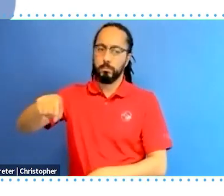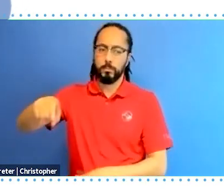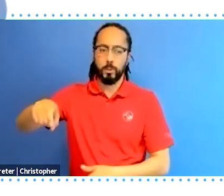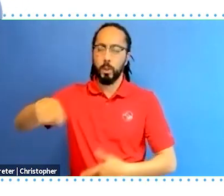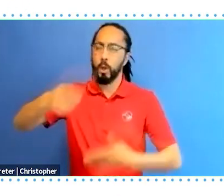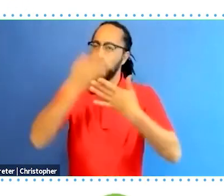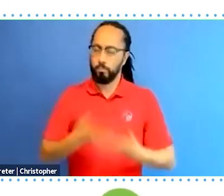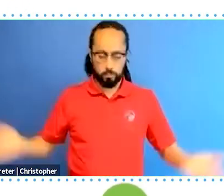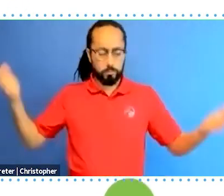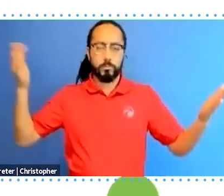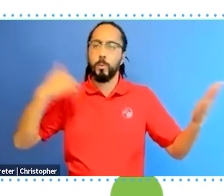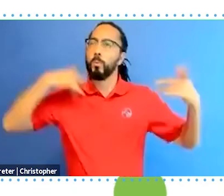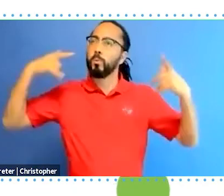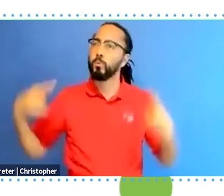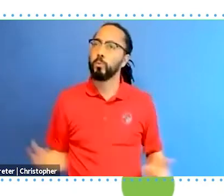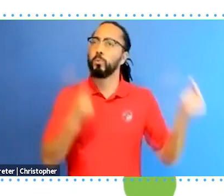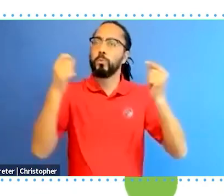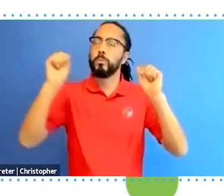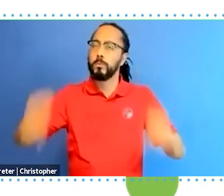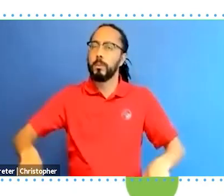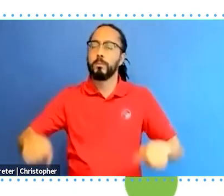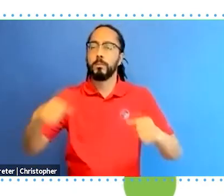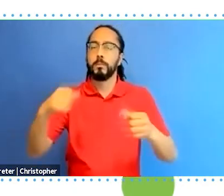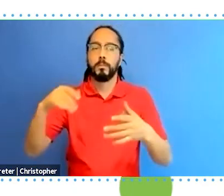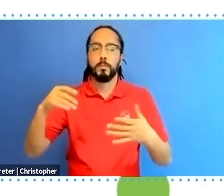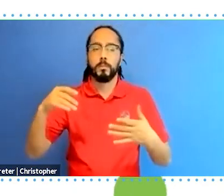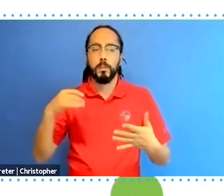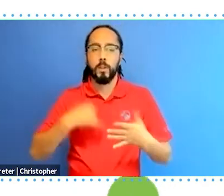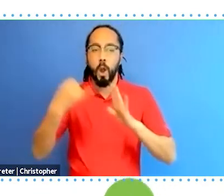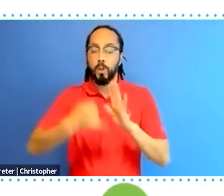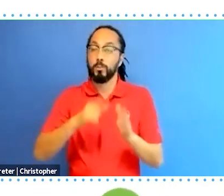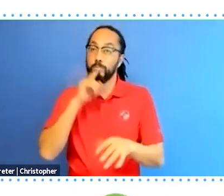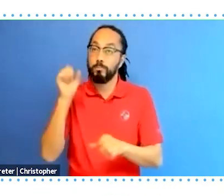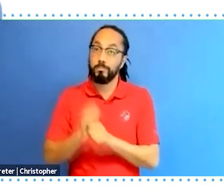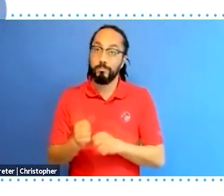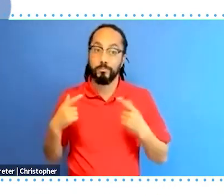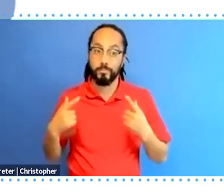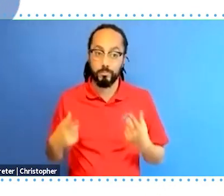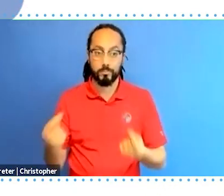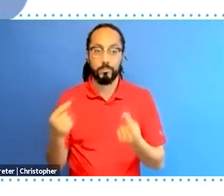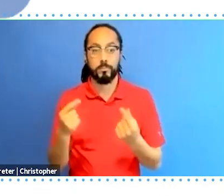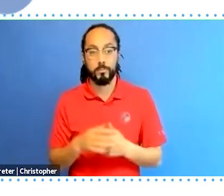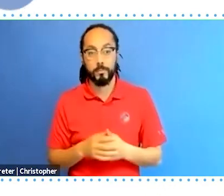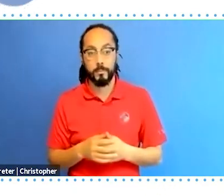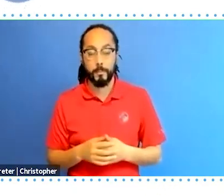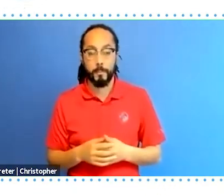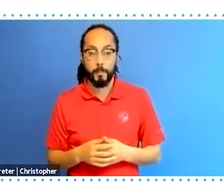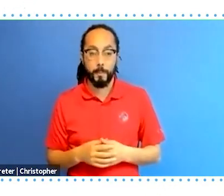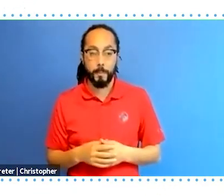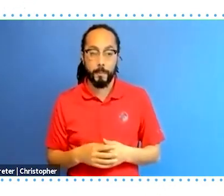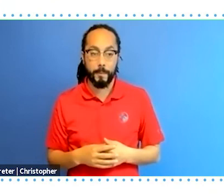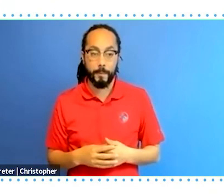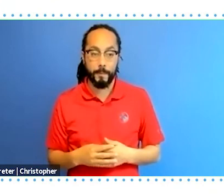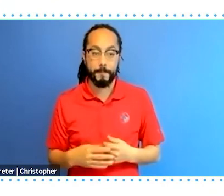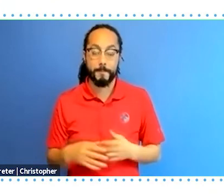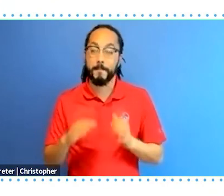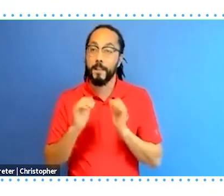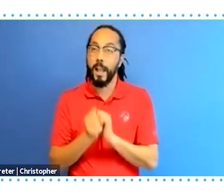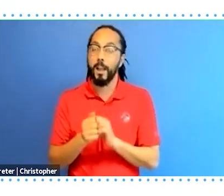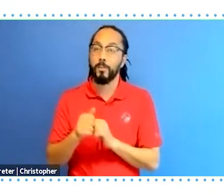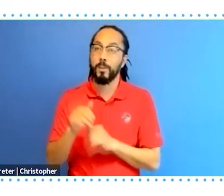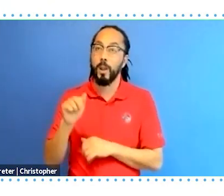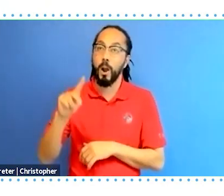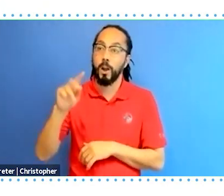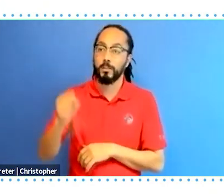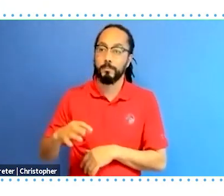look at all of the things that we can, that the arts actually do, and actually, how the arts are beneficial. And I